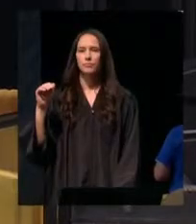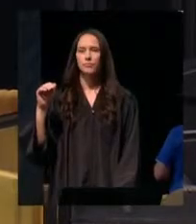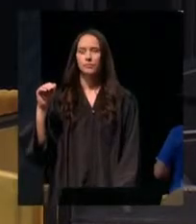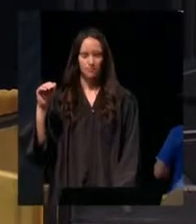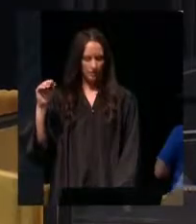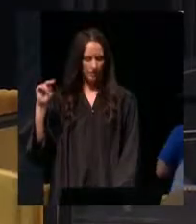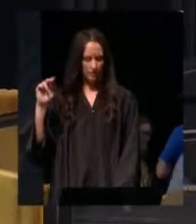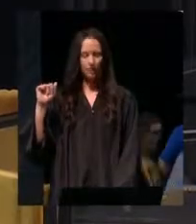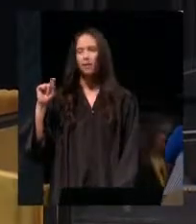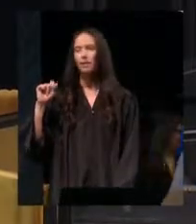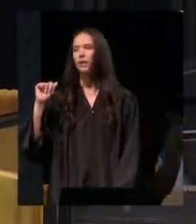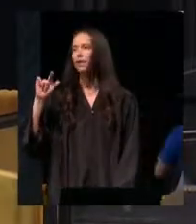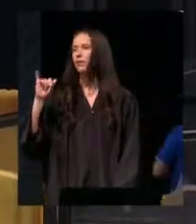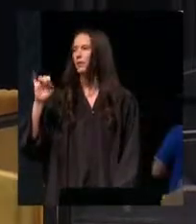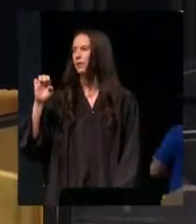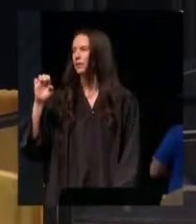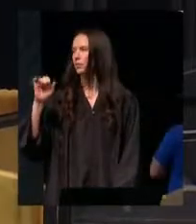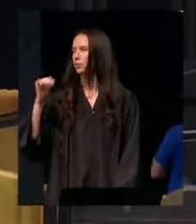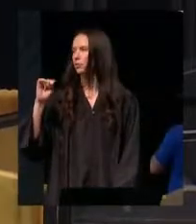Natalie Jones.